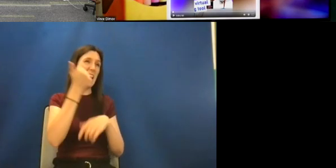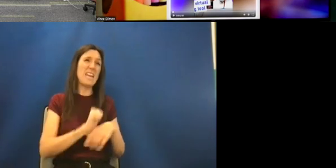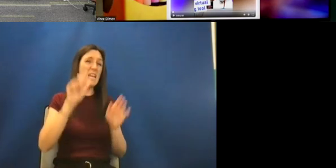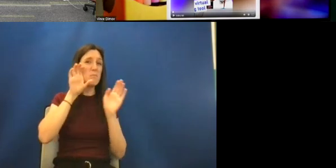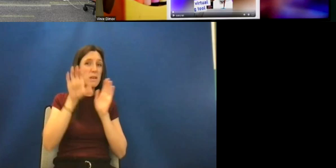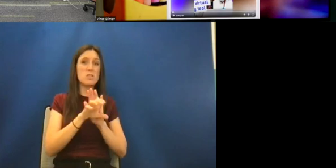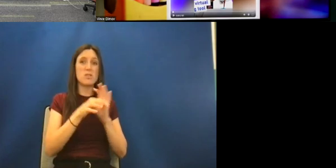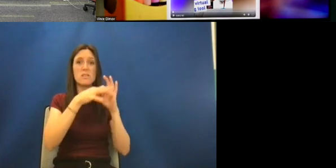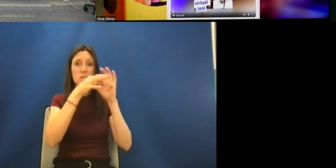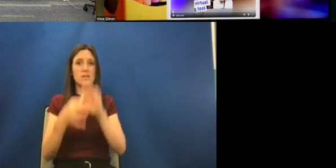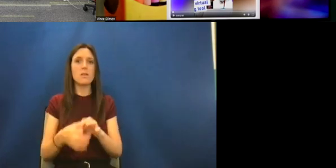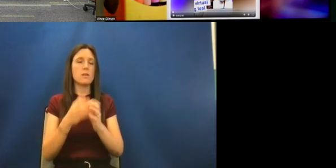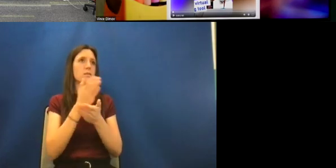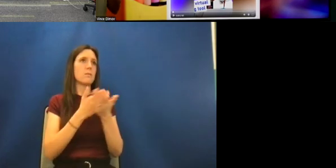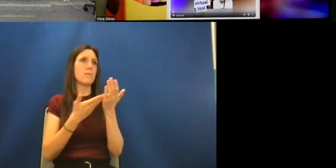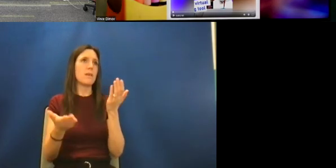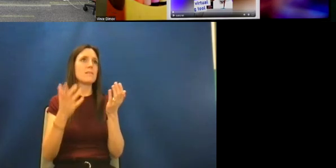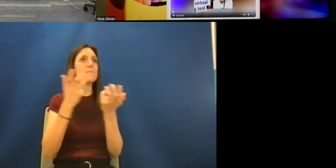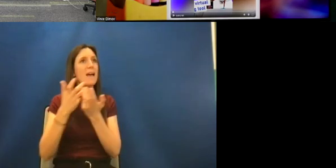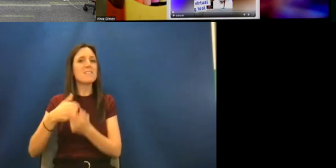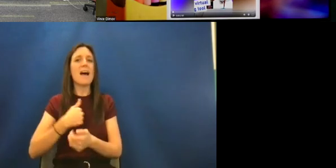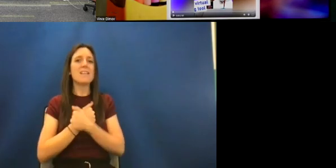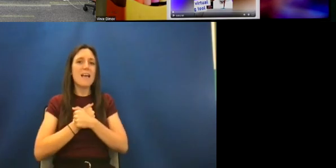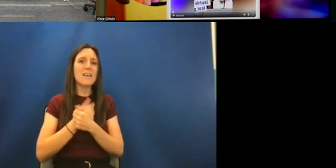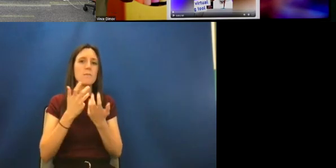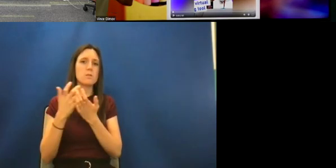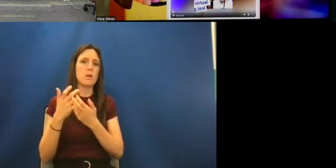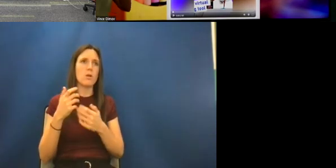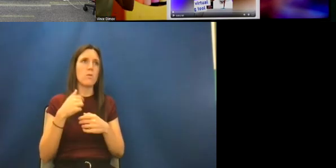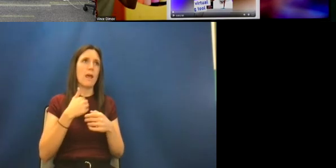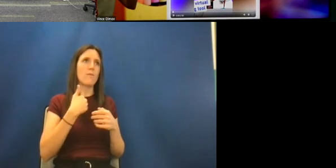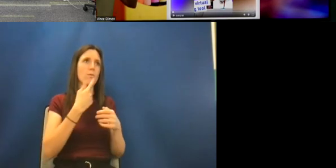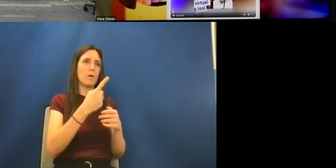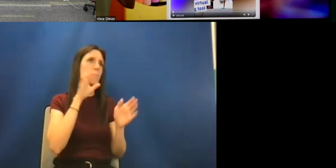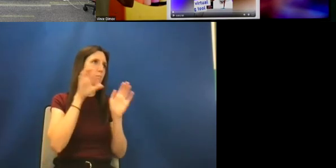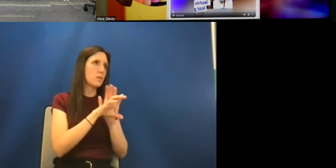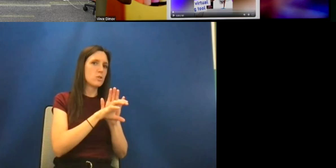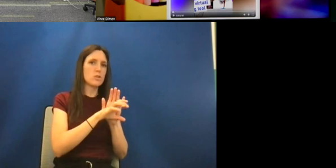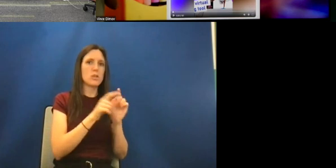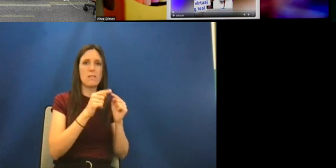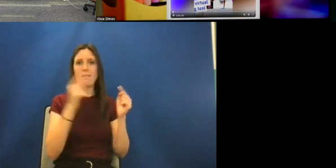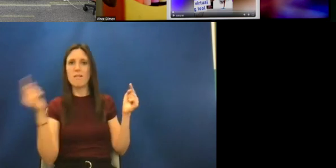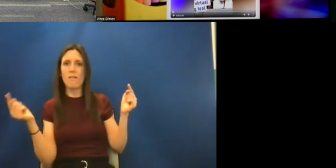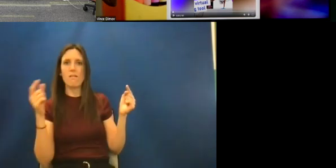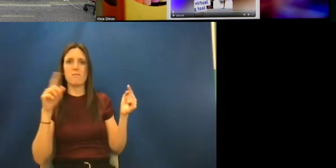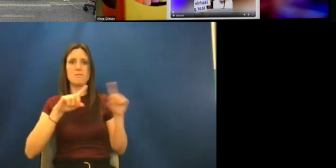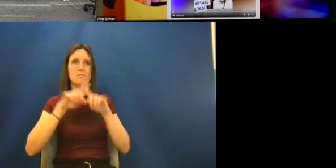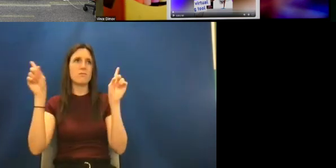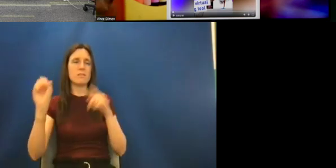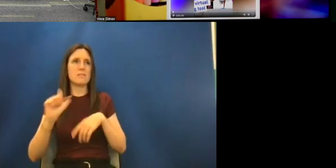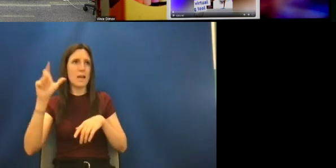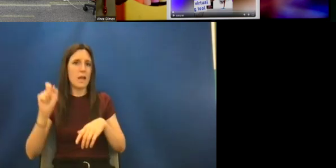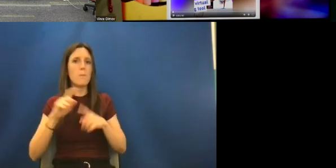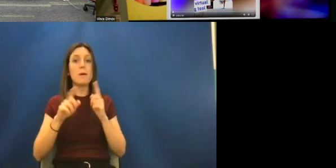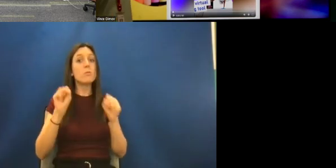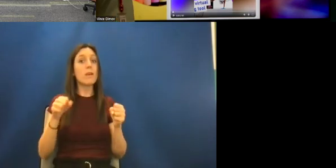up. A lot of the stuff kind of matches. I like things to match, and so like it annoys me when I have a picture of something and that's something totally off. But they can you get them in little